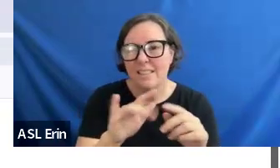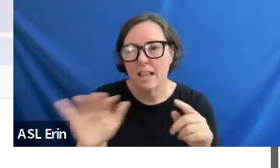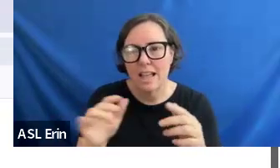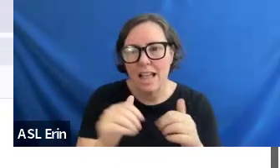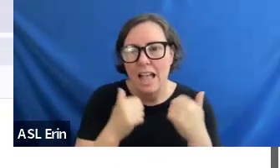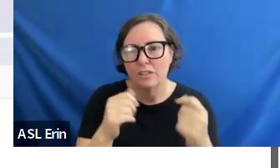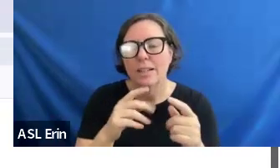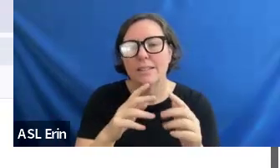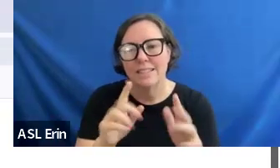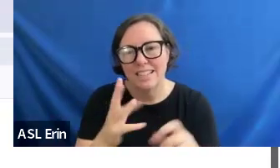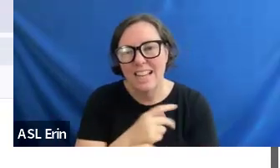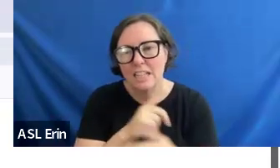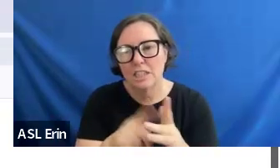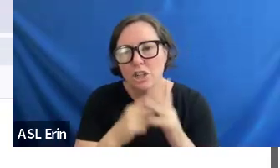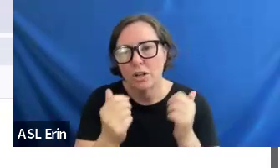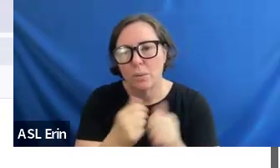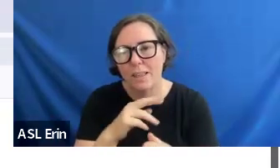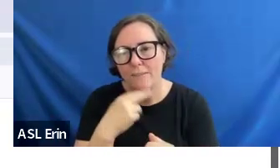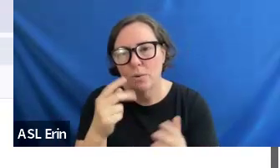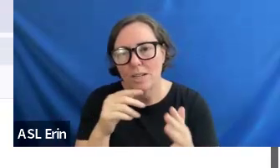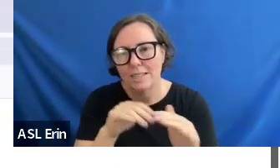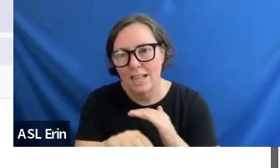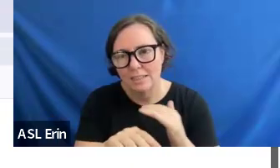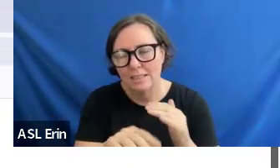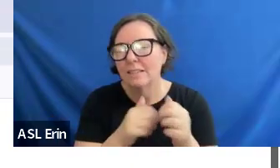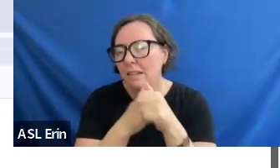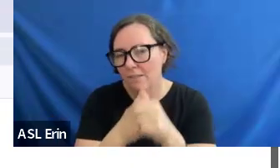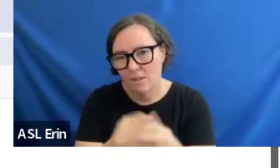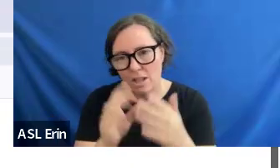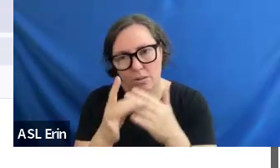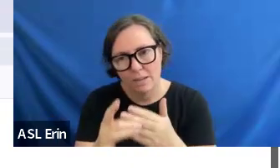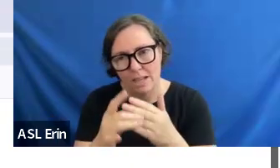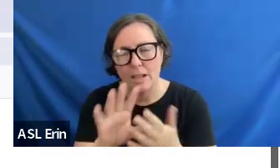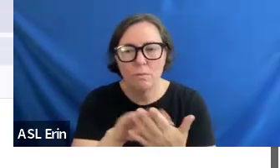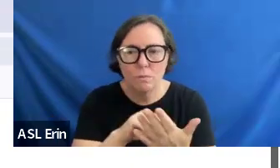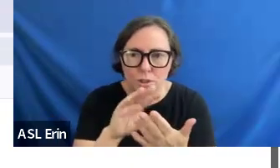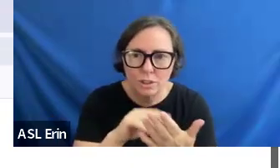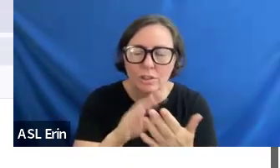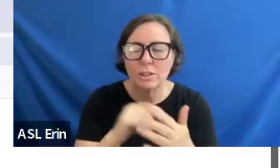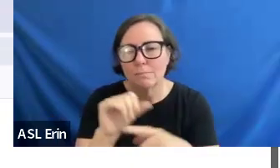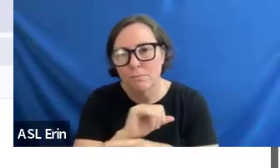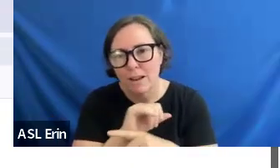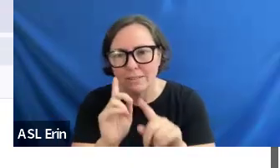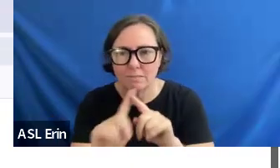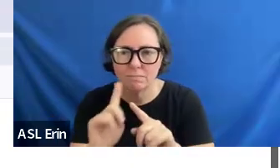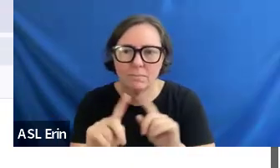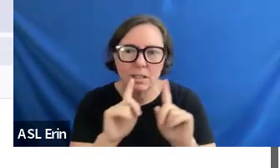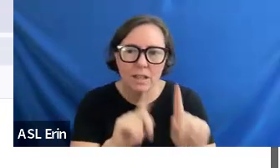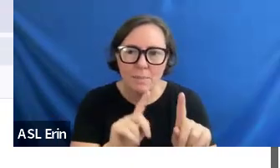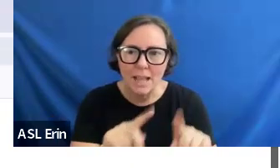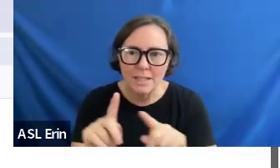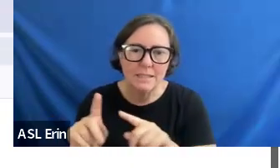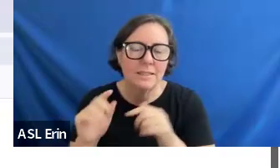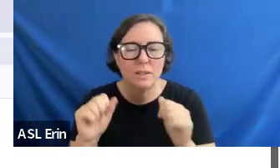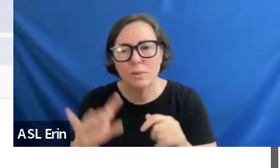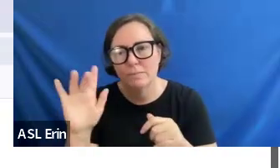aka.ms/get started with voice access and use the voice access guide to learn and practice basic commands. You can also bring up the guide